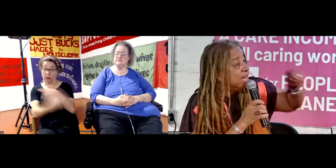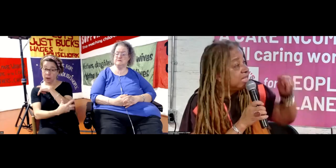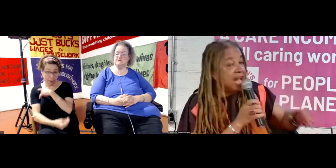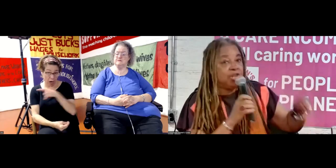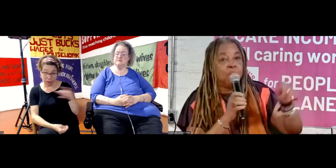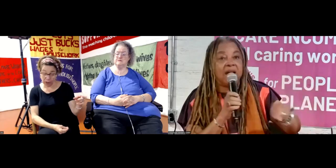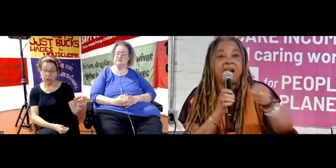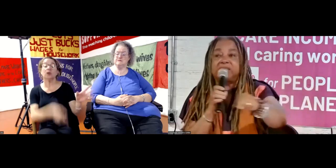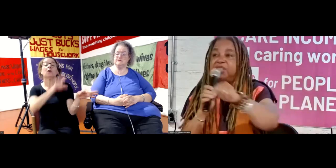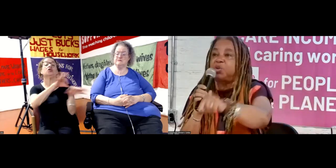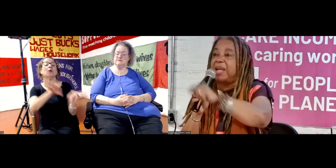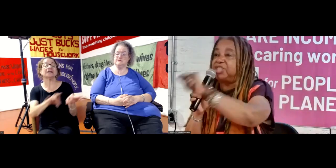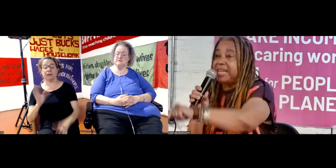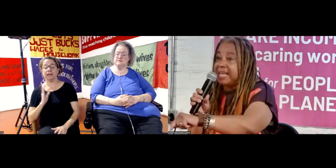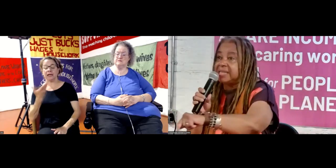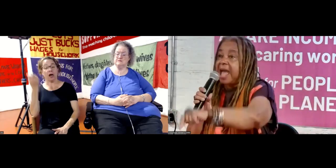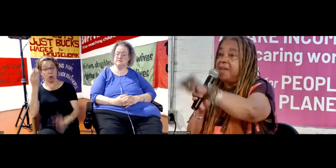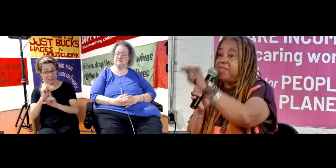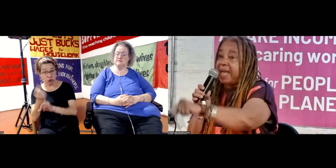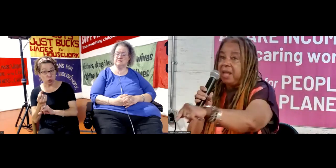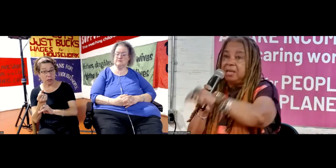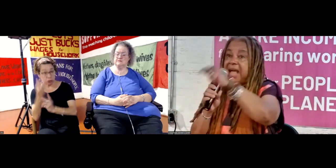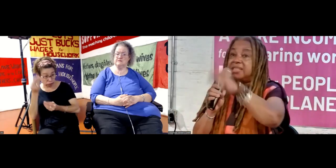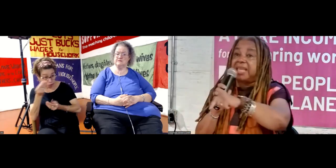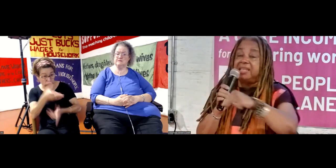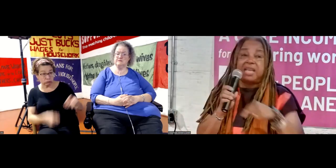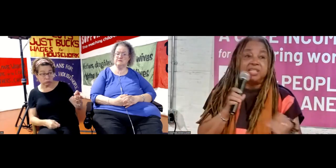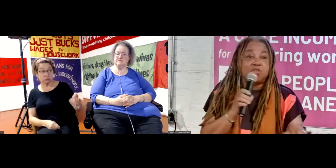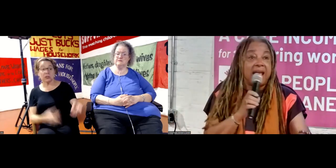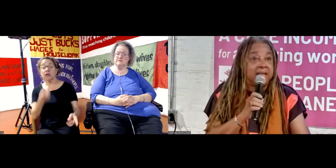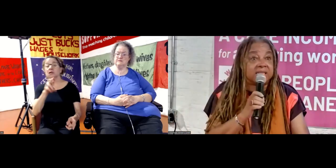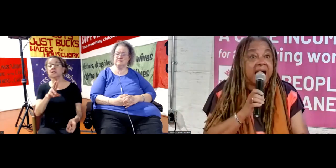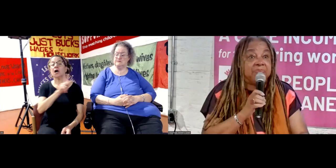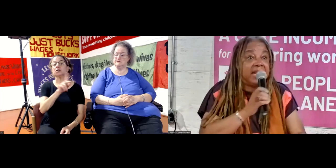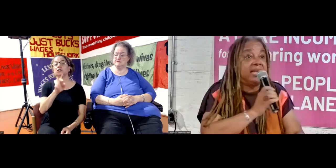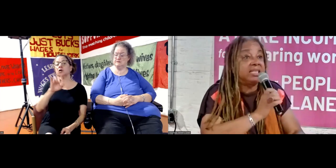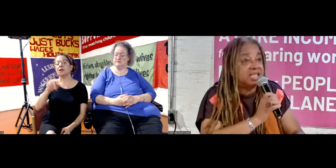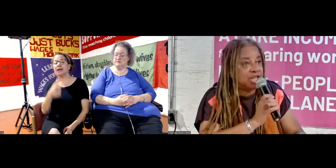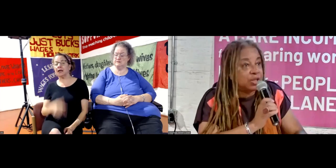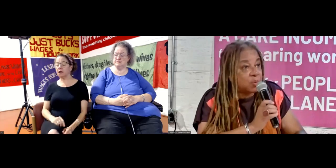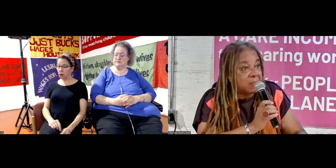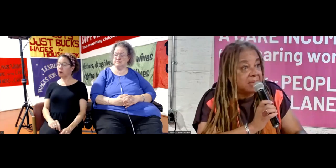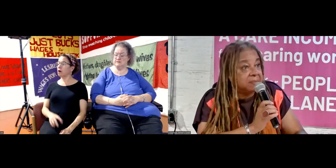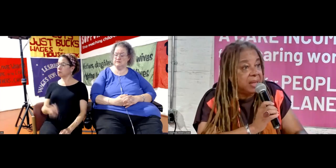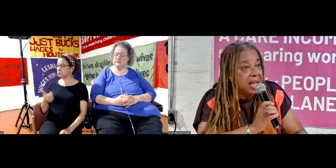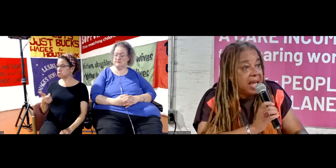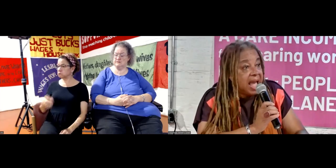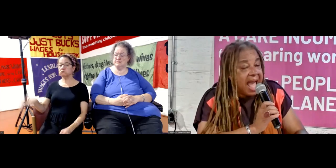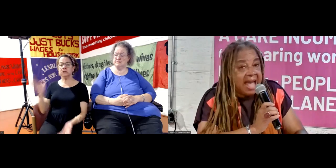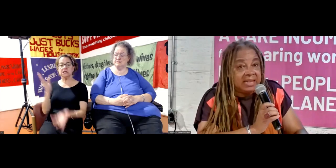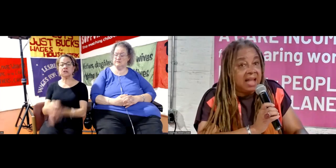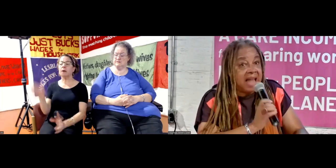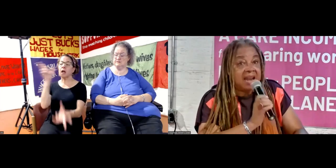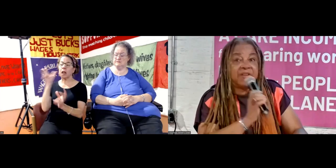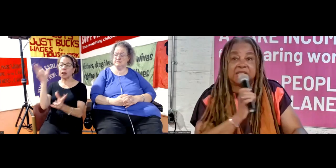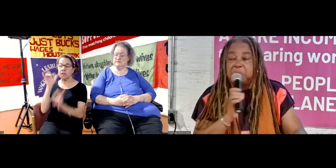we want to tell you what our situation is. And then Dr. King, to his credit, stopped and he listened to those women.